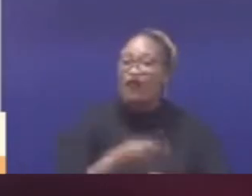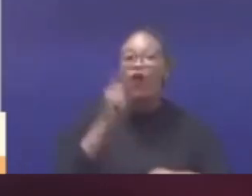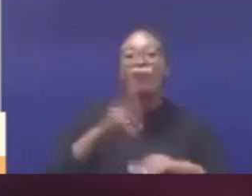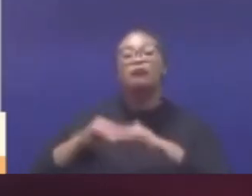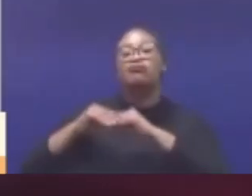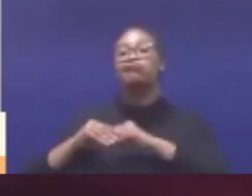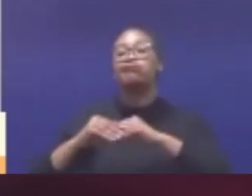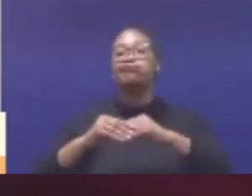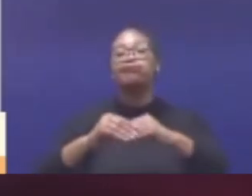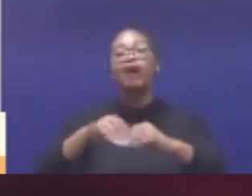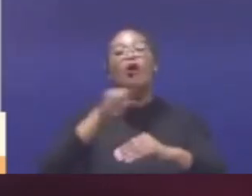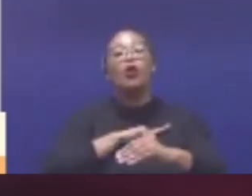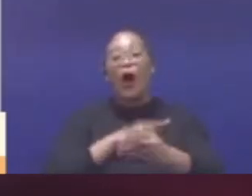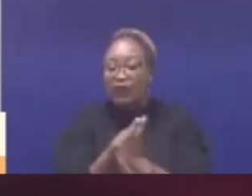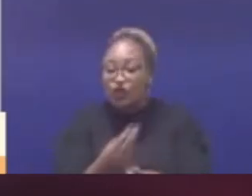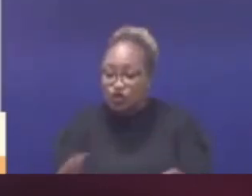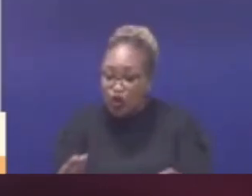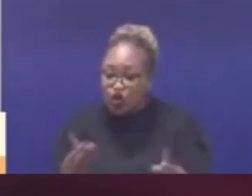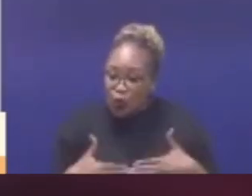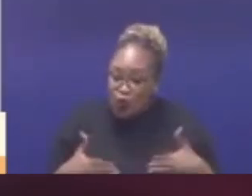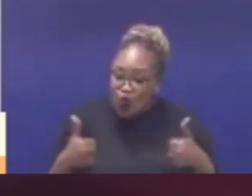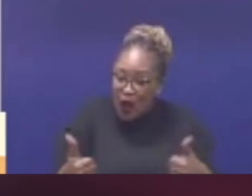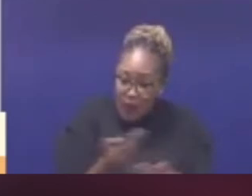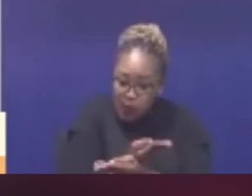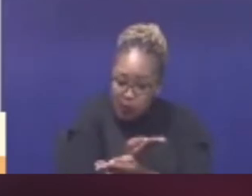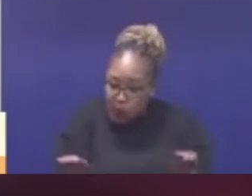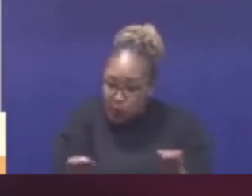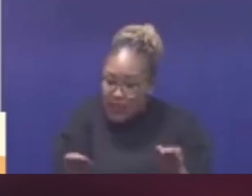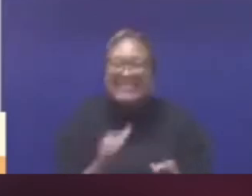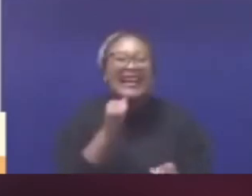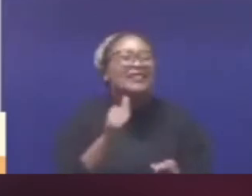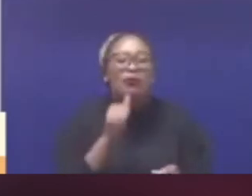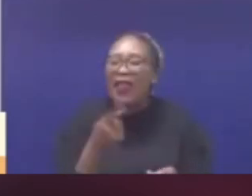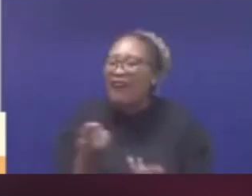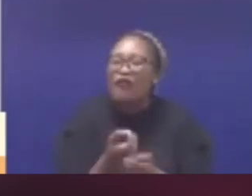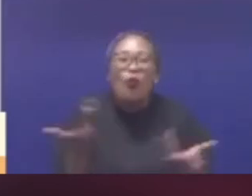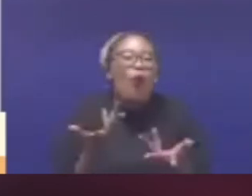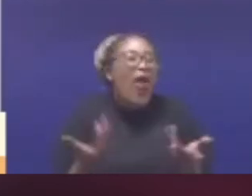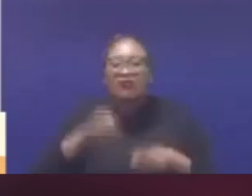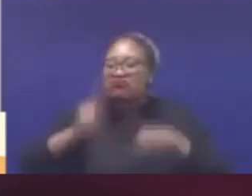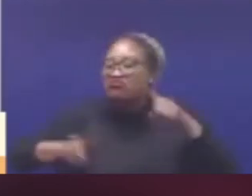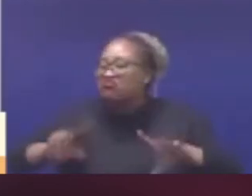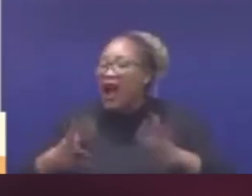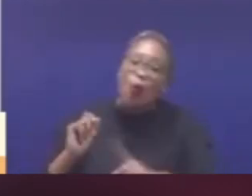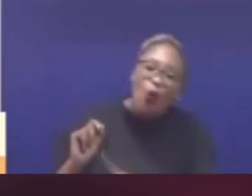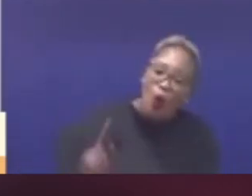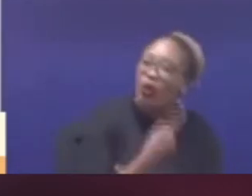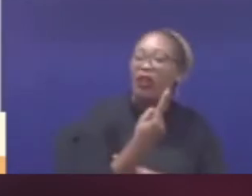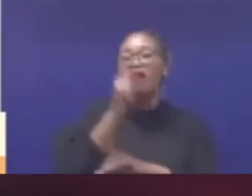children, regardless of their characteristics of birth, at the center of all